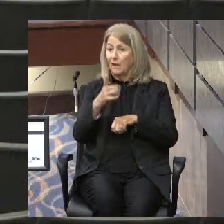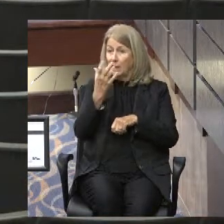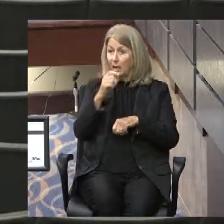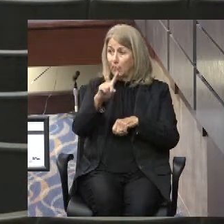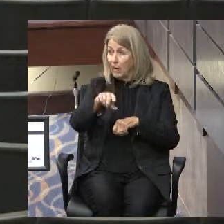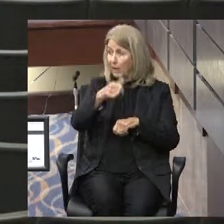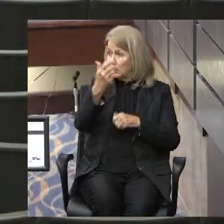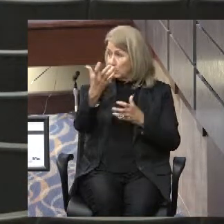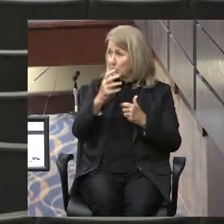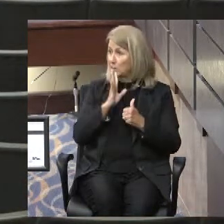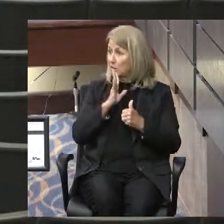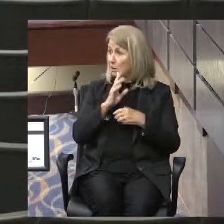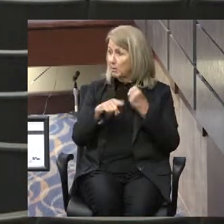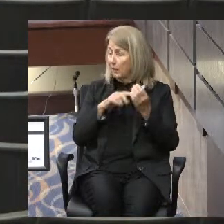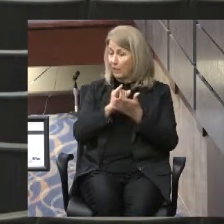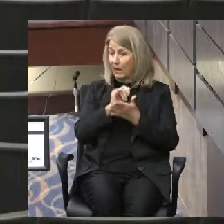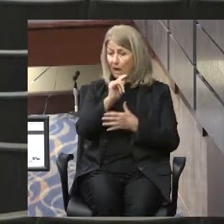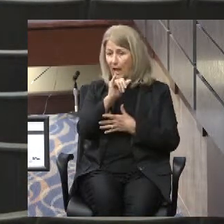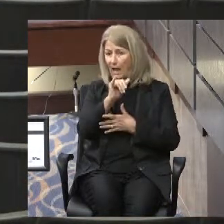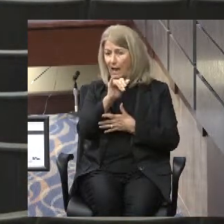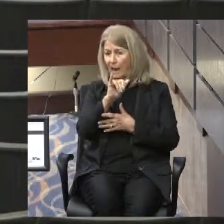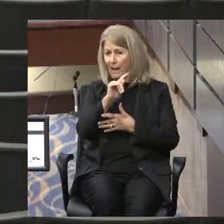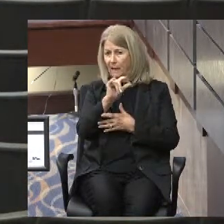speak on this item?